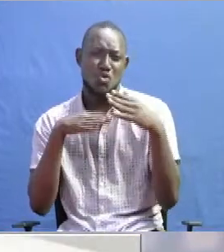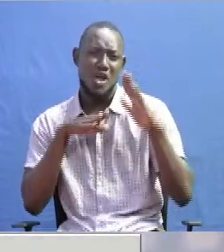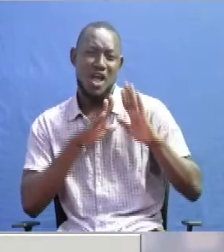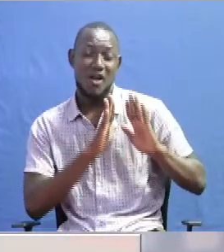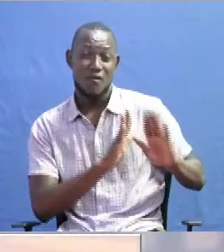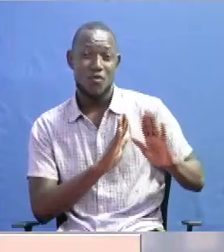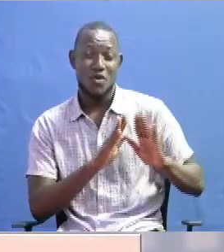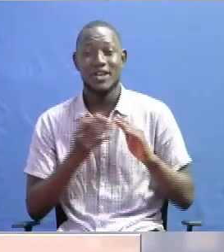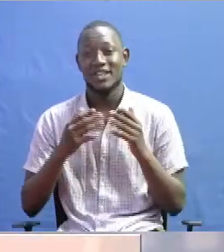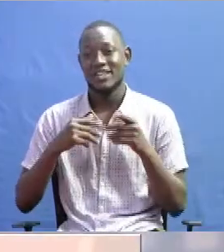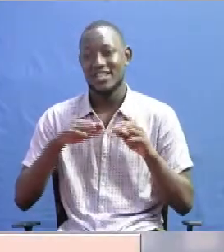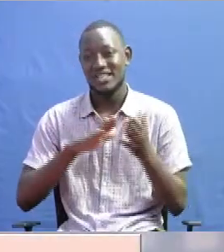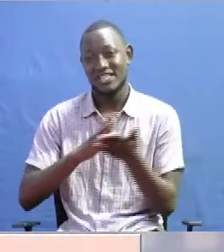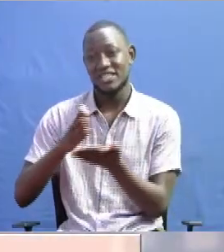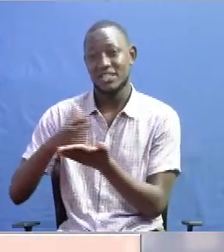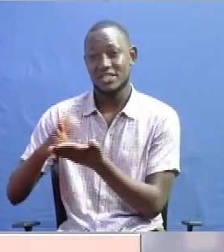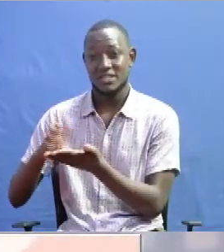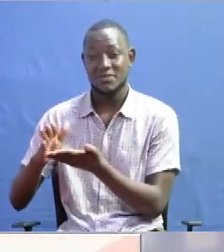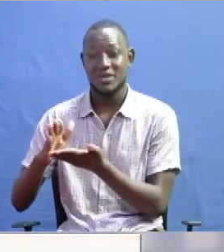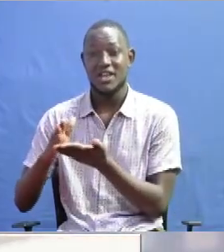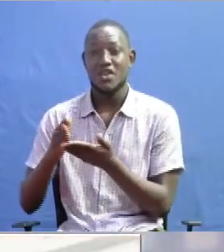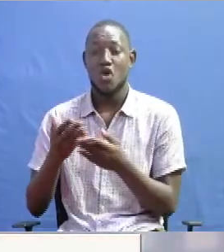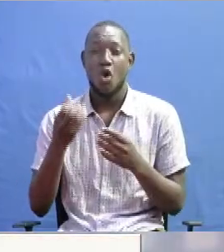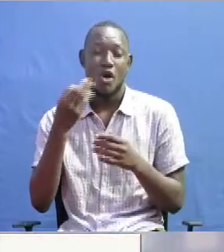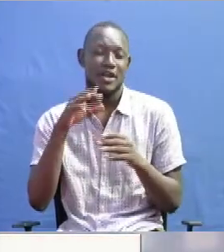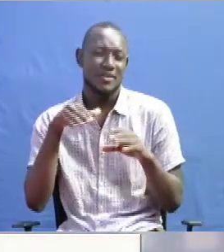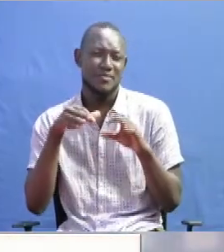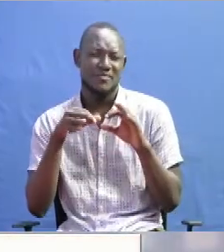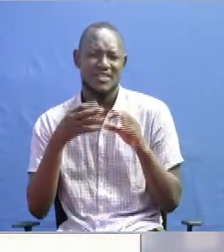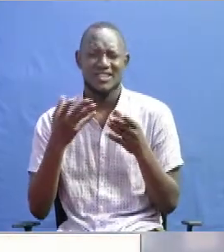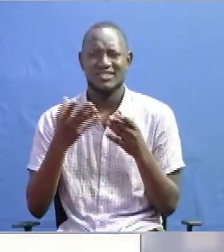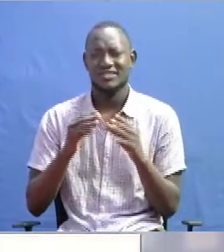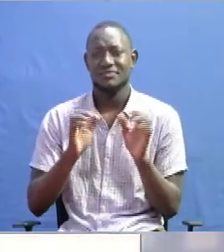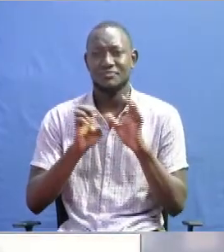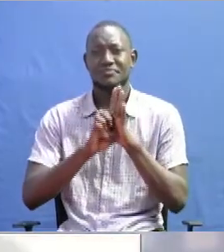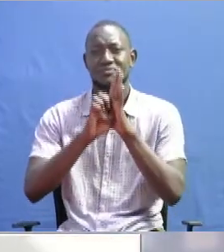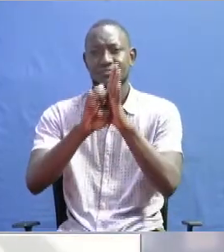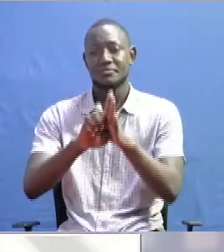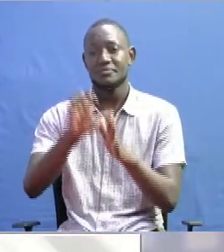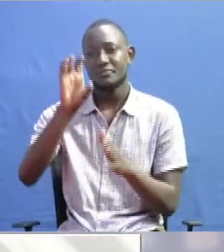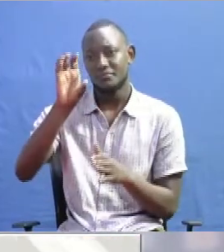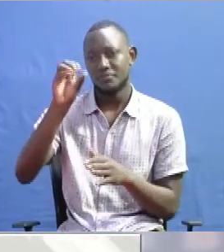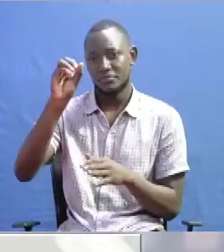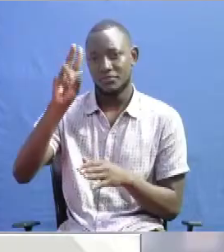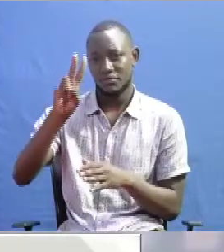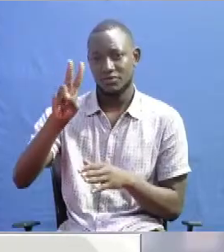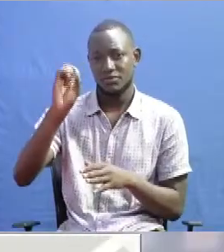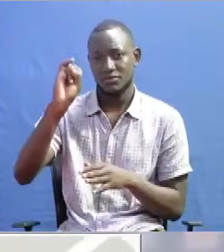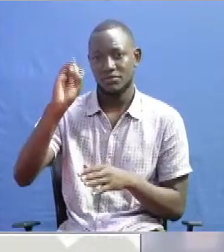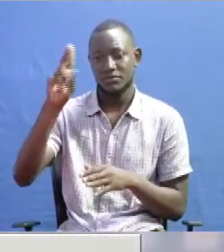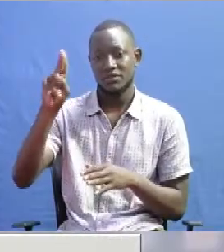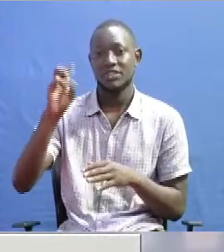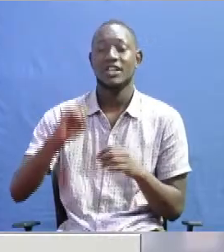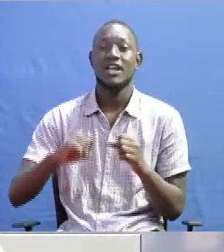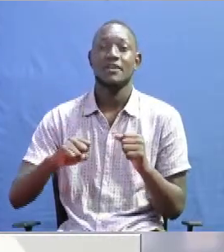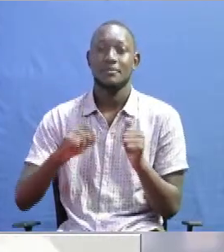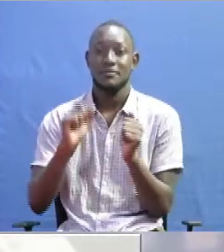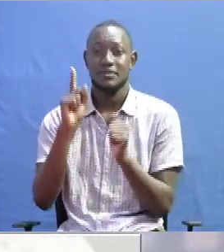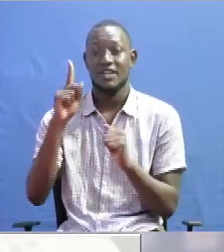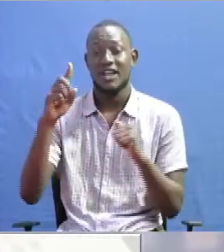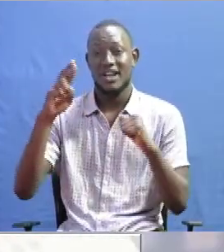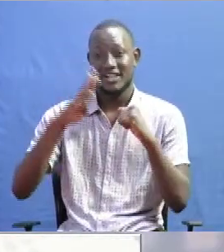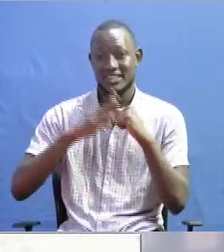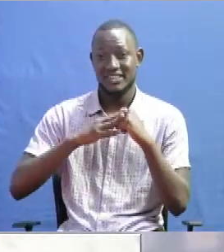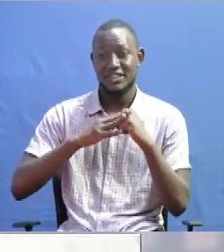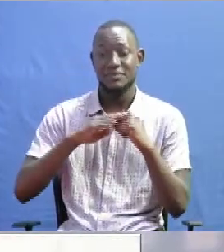outbreak of epidemic, like in case of COVID-19 that witnessed in the onset of the year 2020 all the way to the